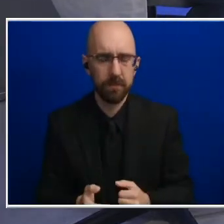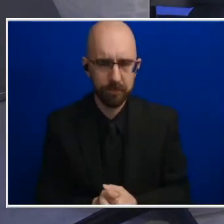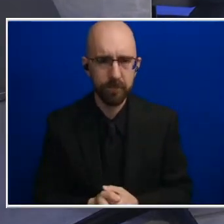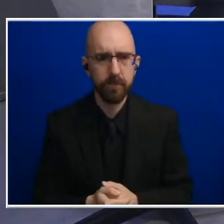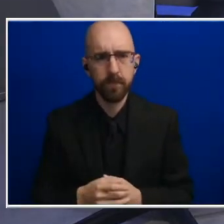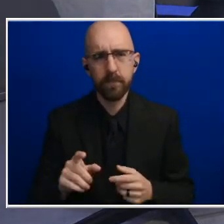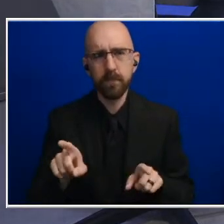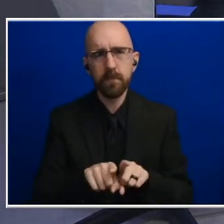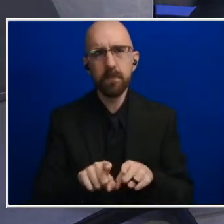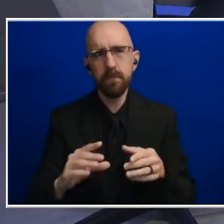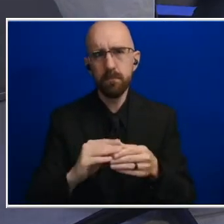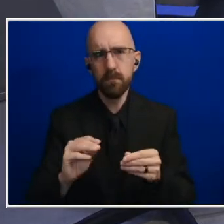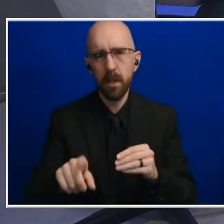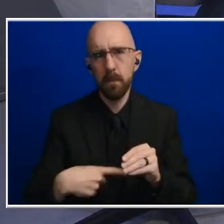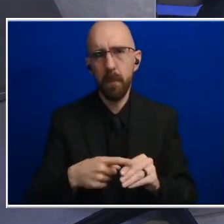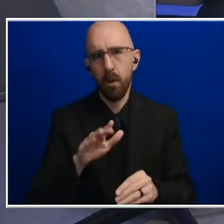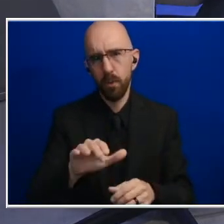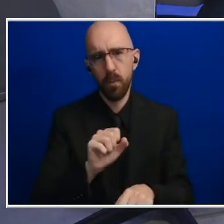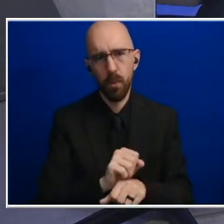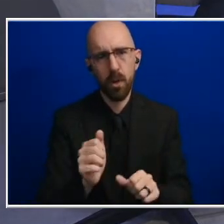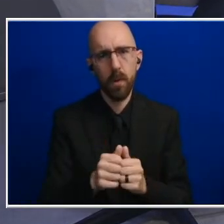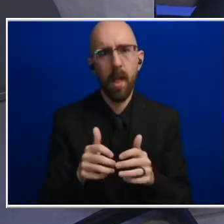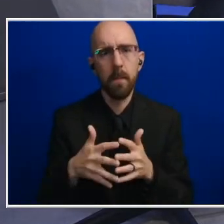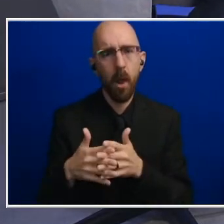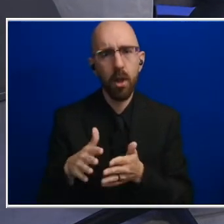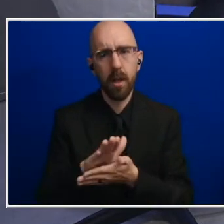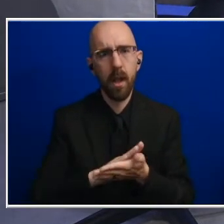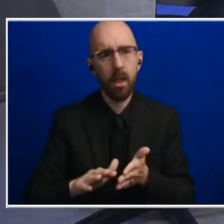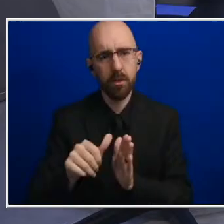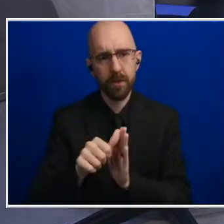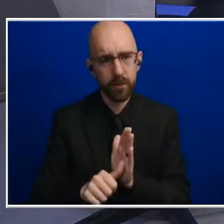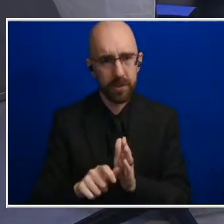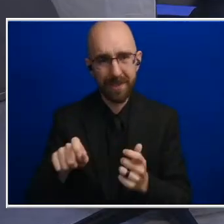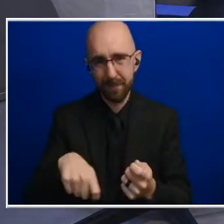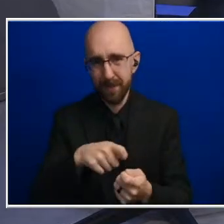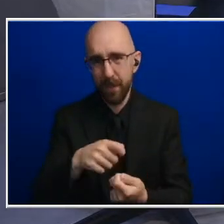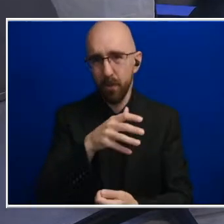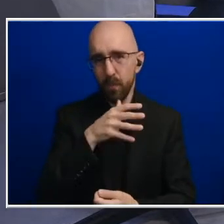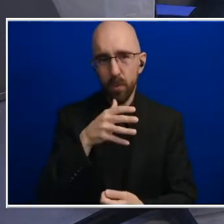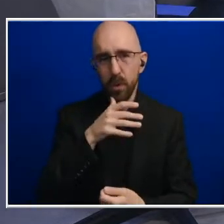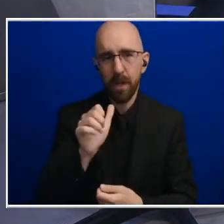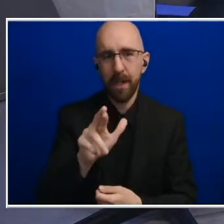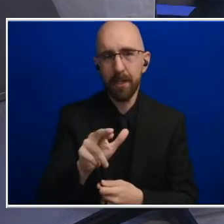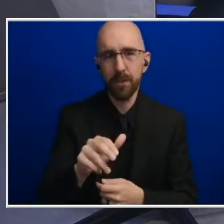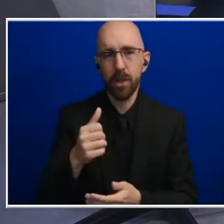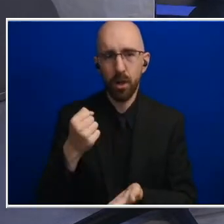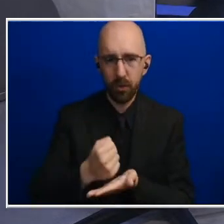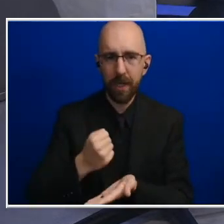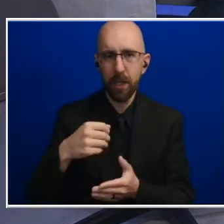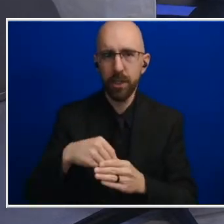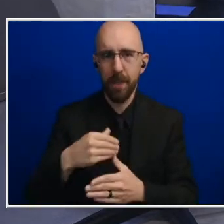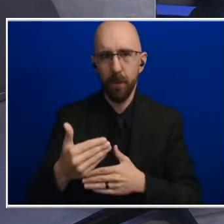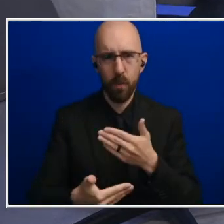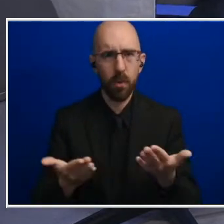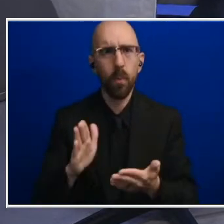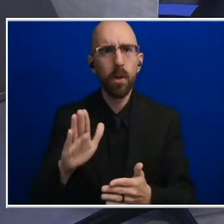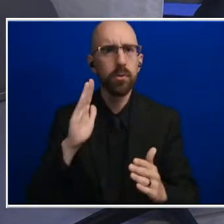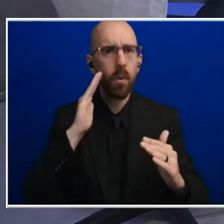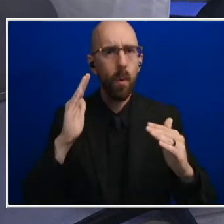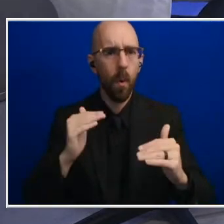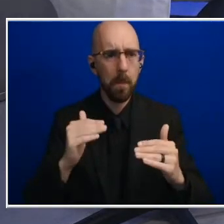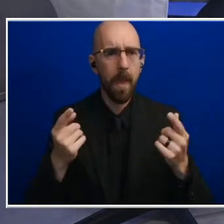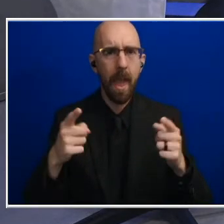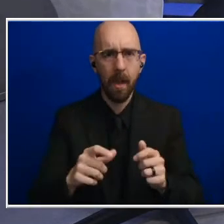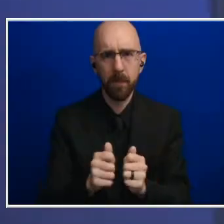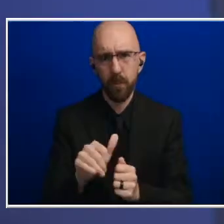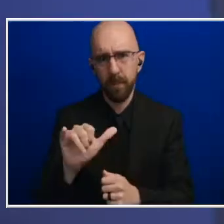your work with the American College of Surgeons and specifically the rural cancer accreditation in the works? What is your hope that happens with that? Yeah.